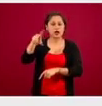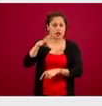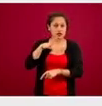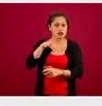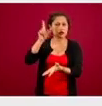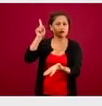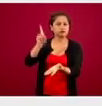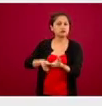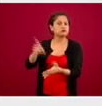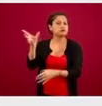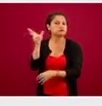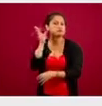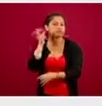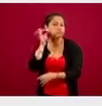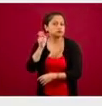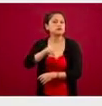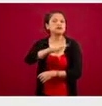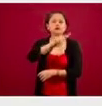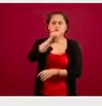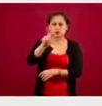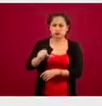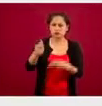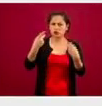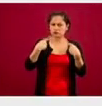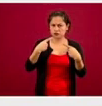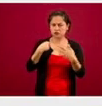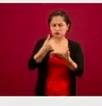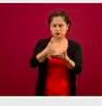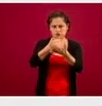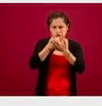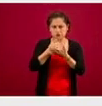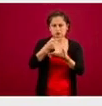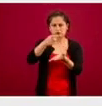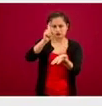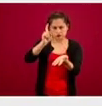And you can read it, but there is also a way of